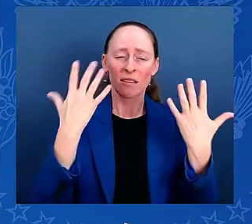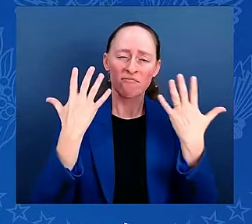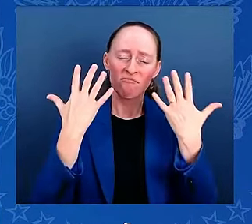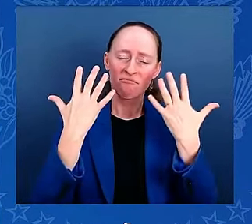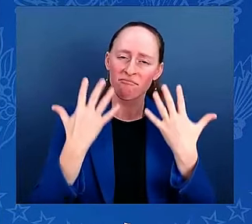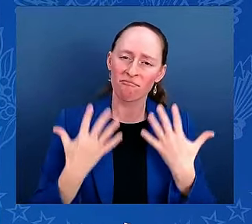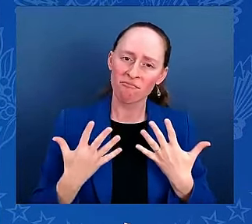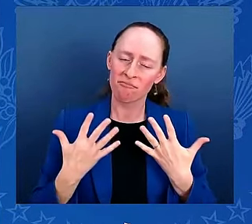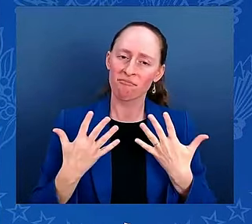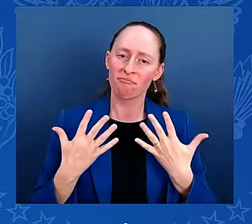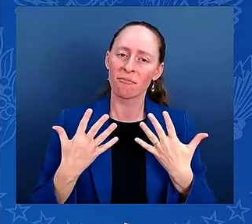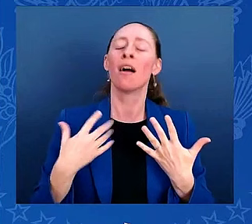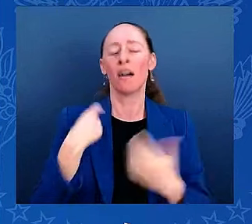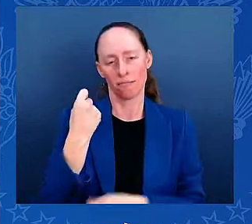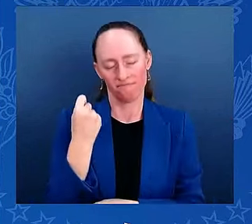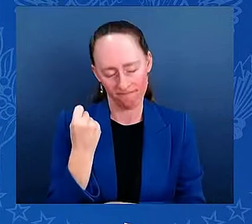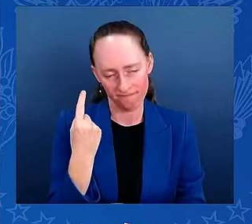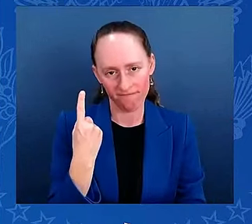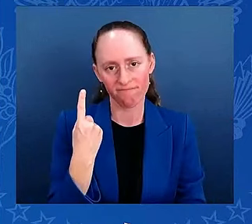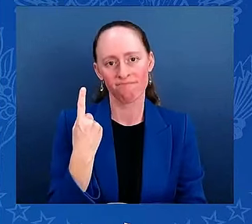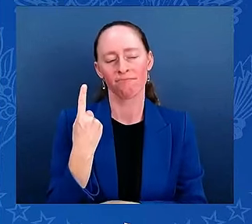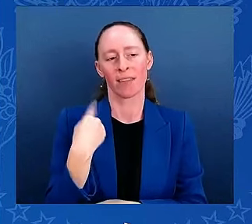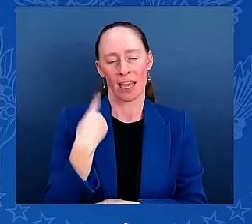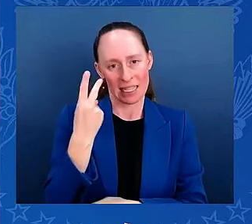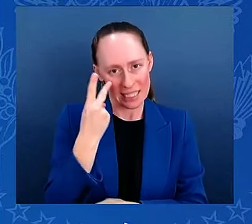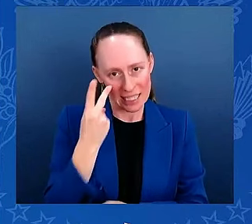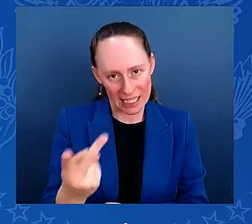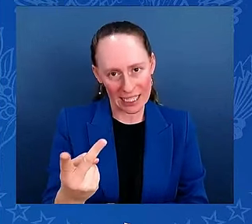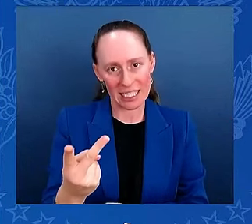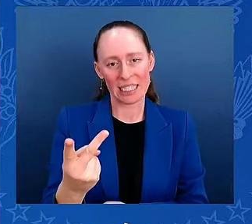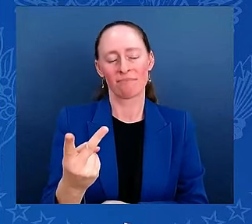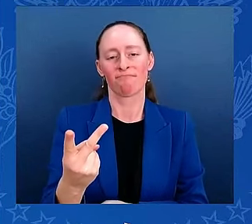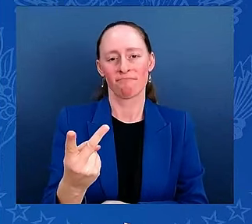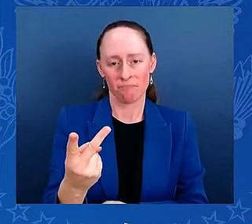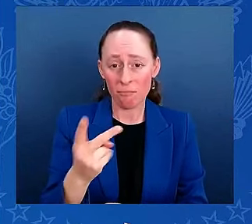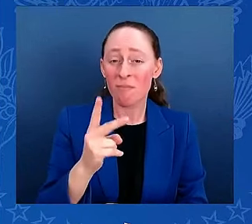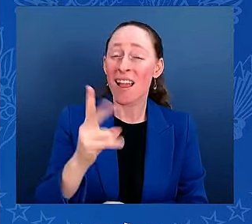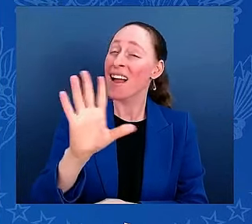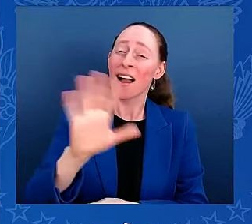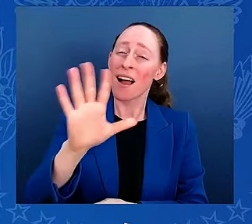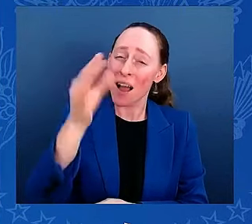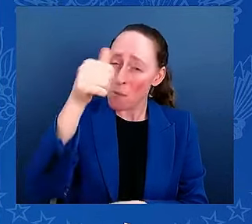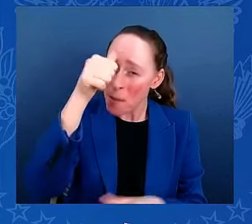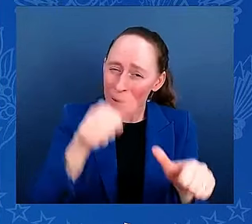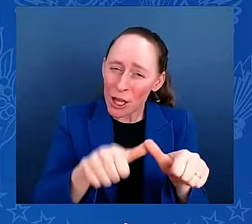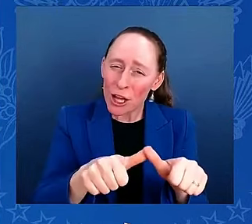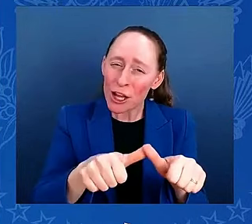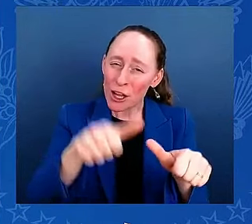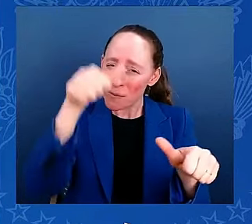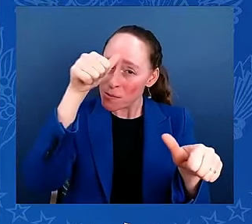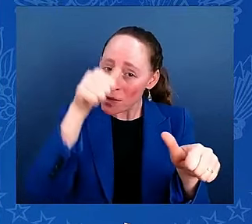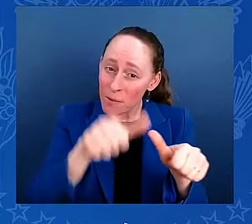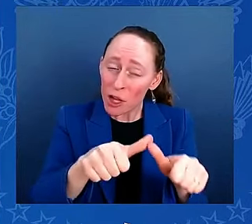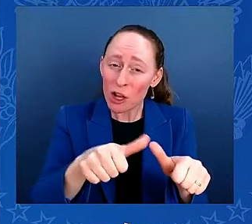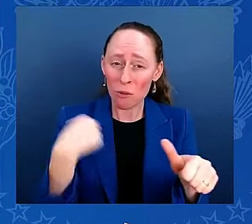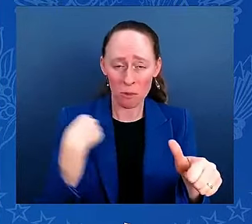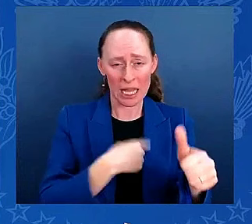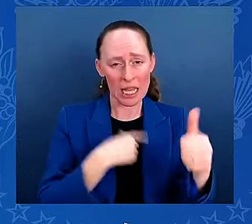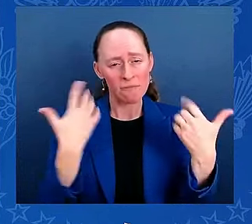accomplished. It's been a historic presidency. Not because I'm president, because what we've done, what you've